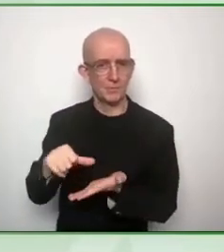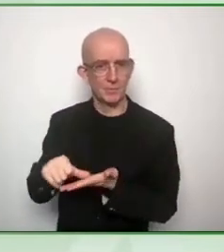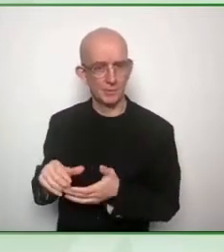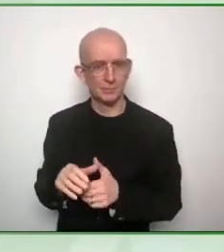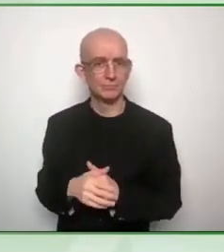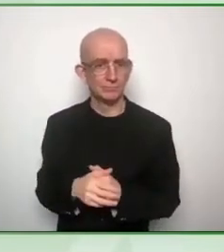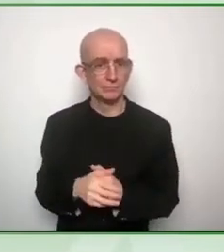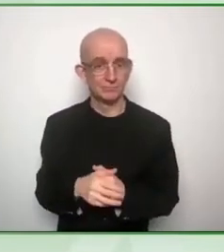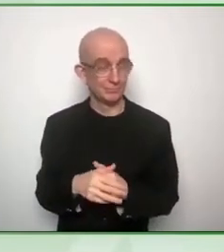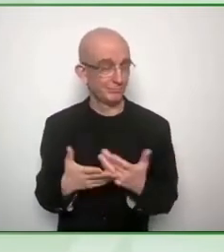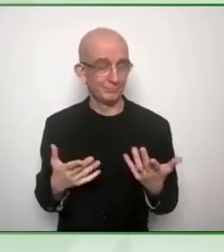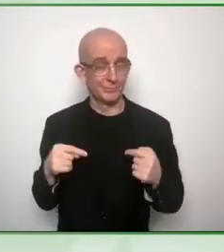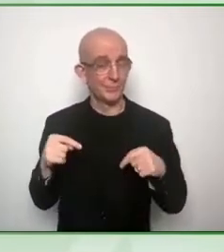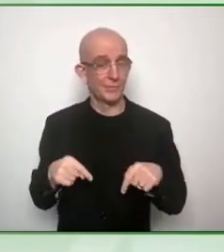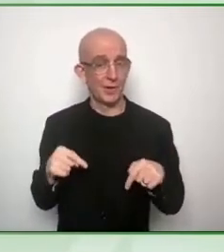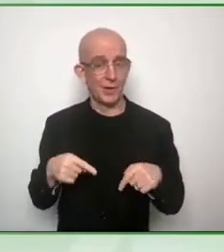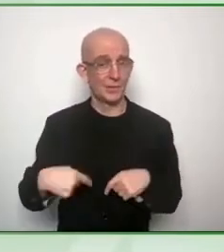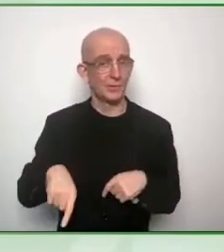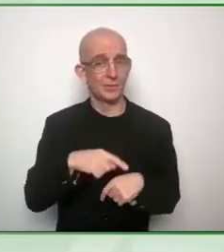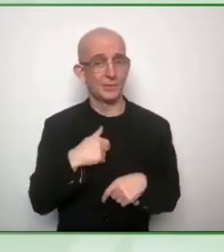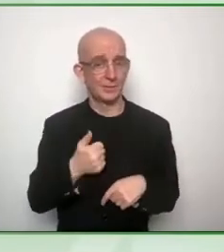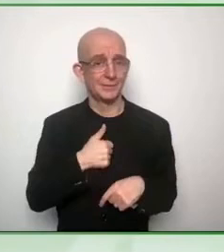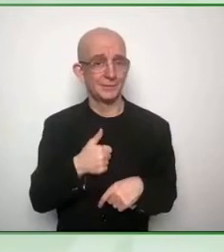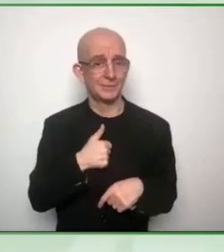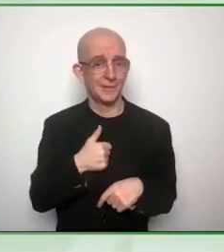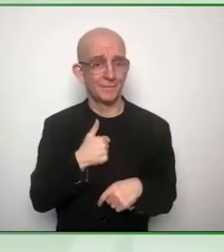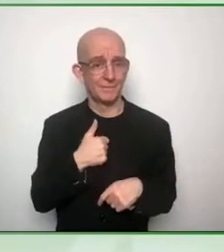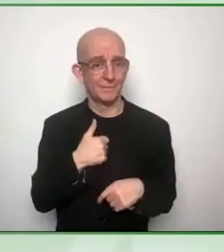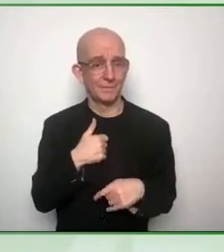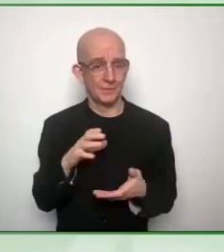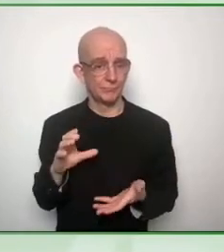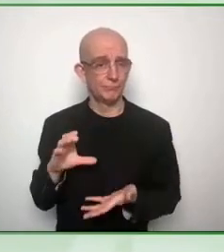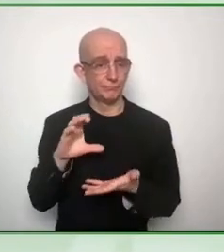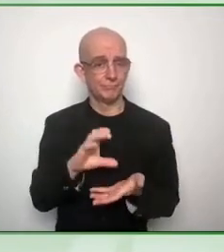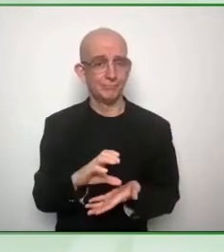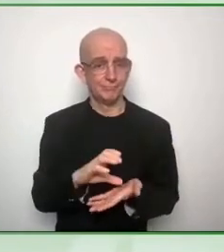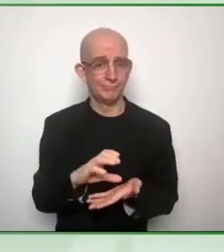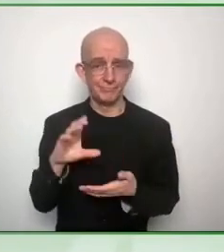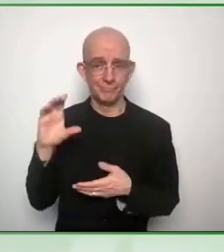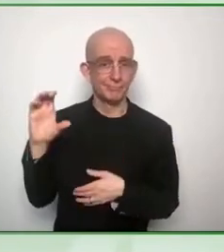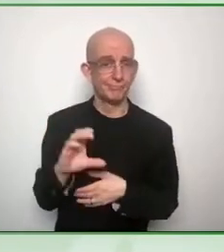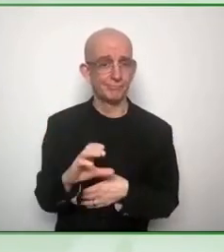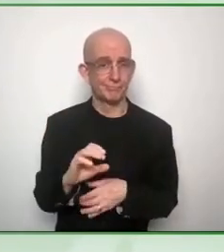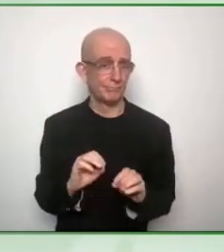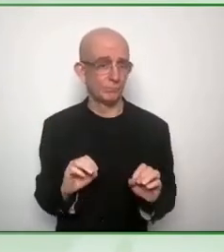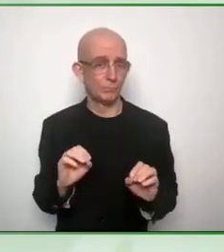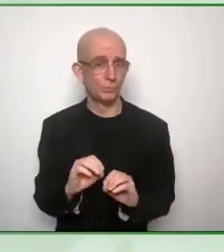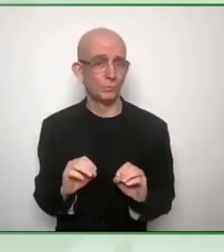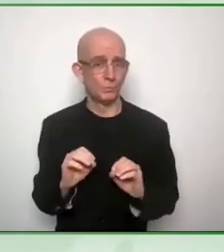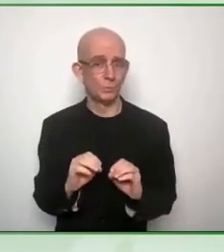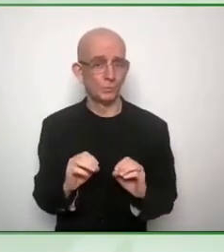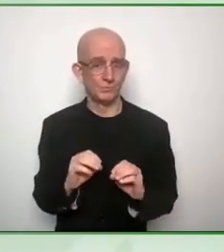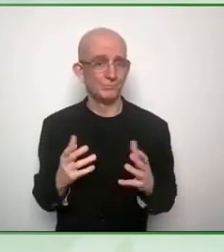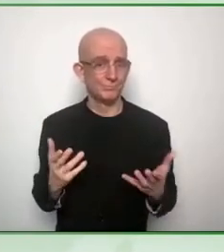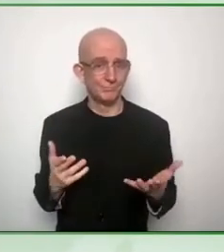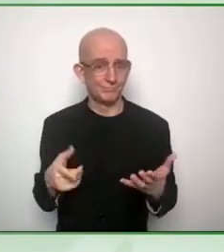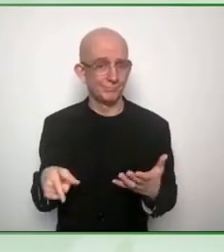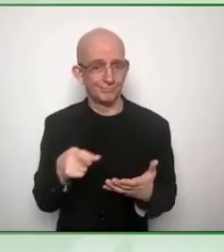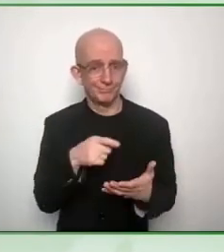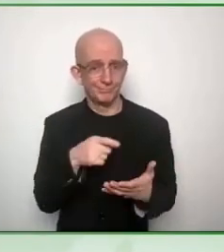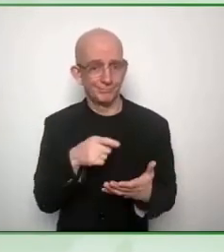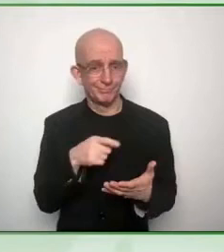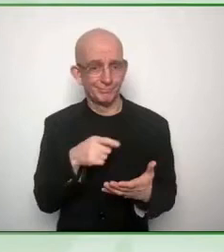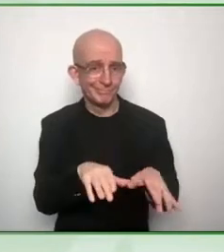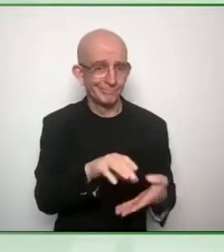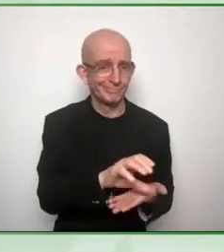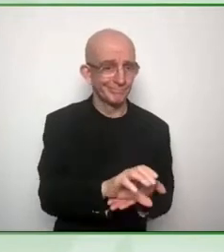in South Africa, the part of their grassroots platform. So basically what they've done is they've sponsored me X amount to